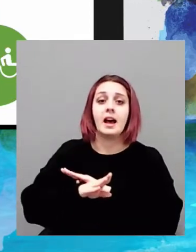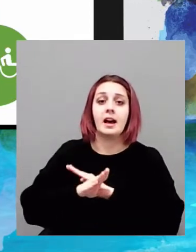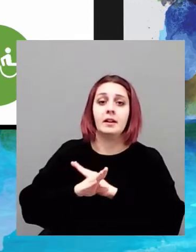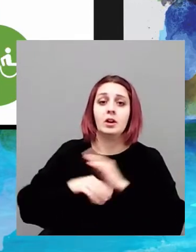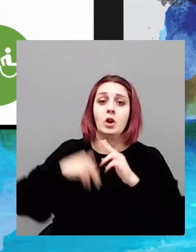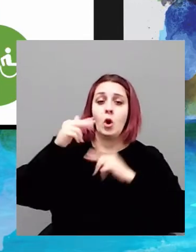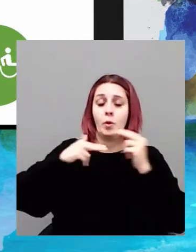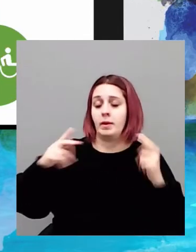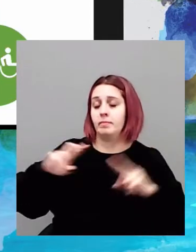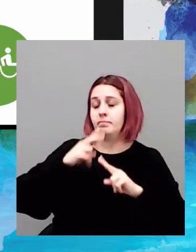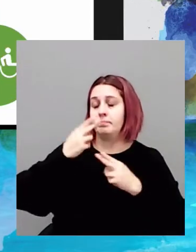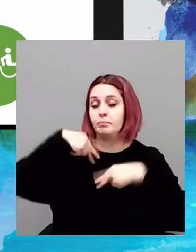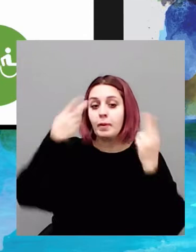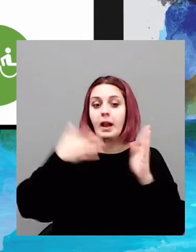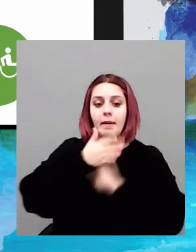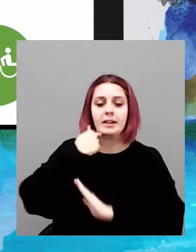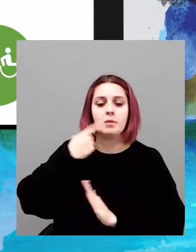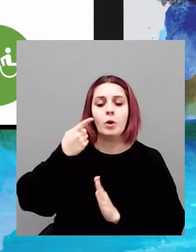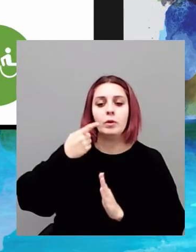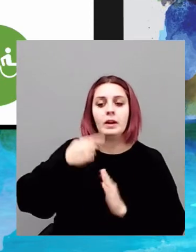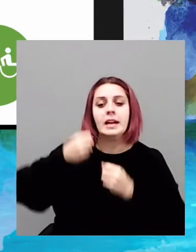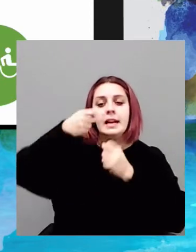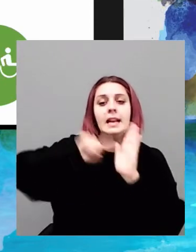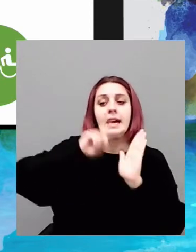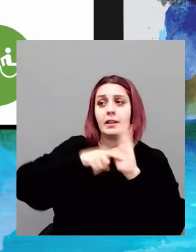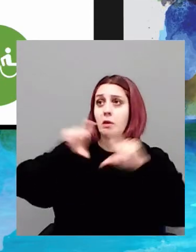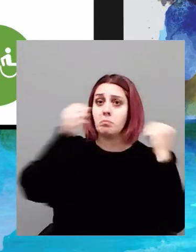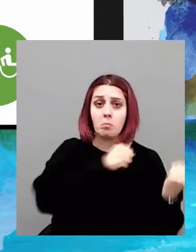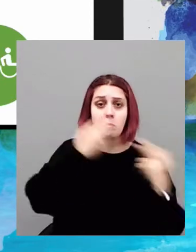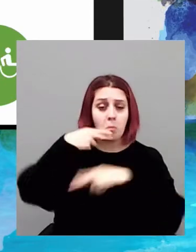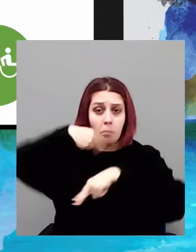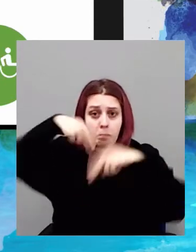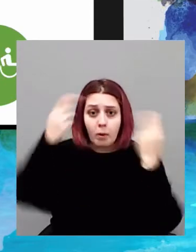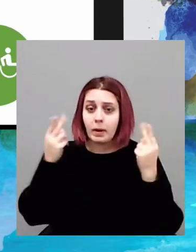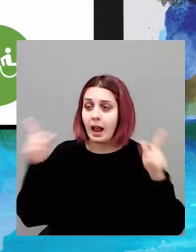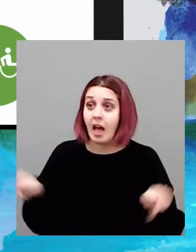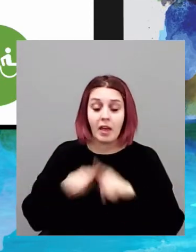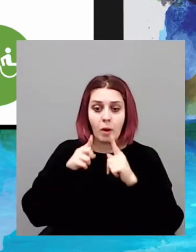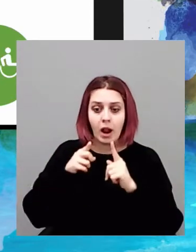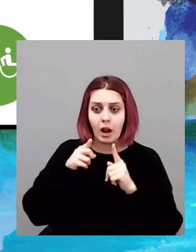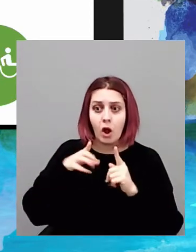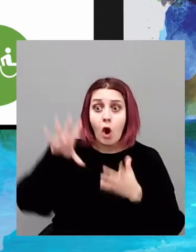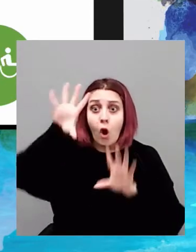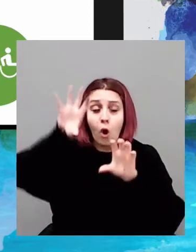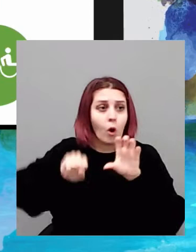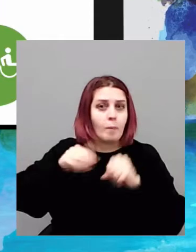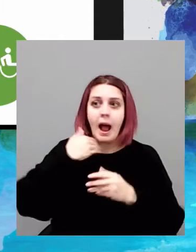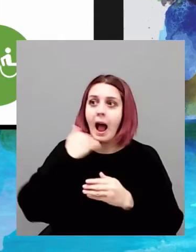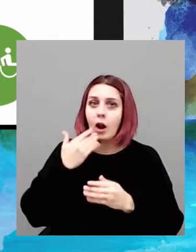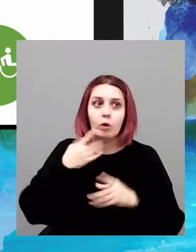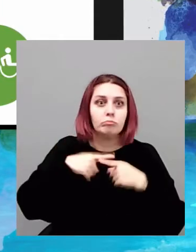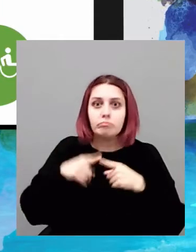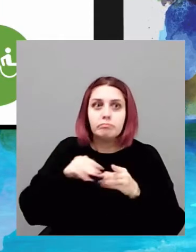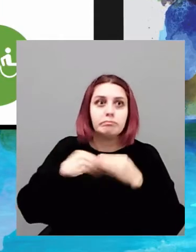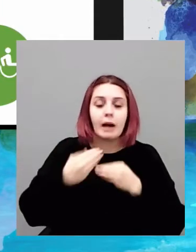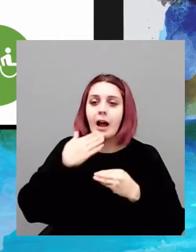another accessibility course that talks about legislation that requires all public institutions that everything they buy